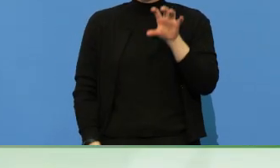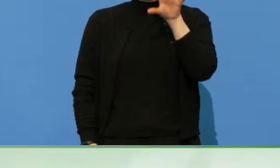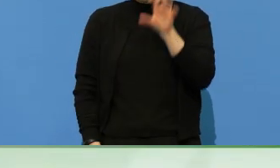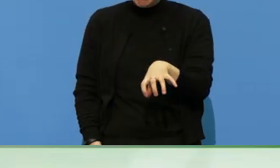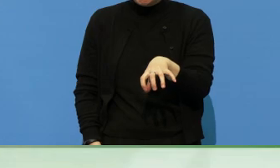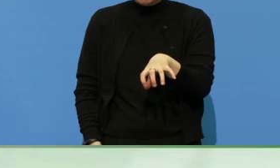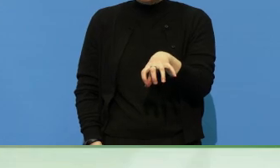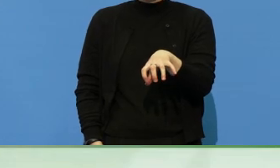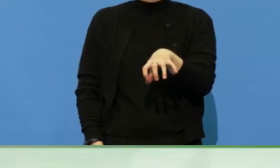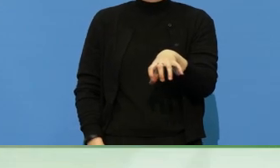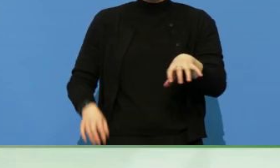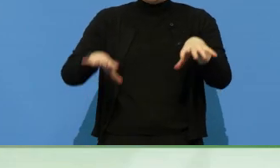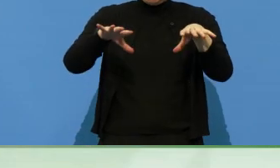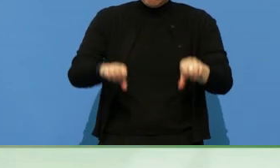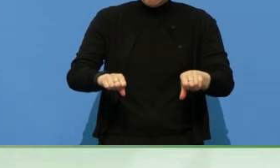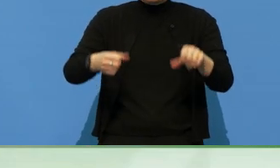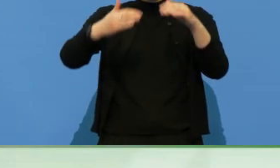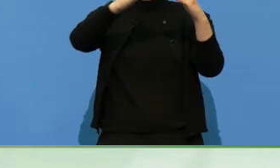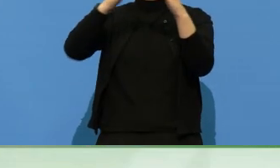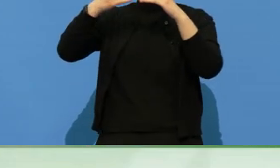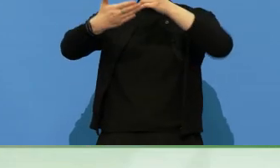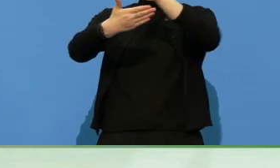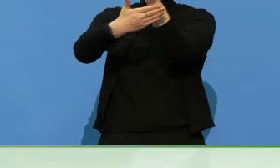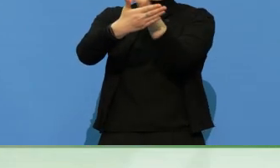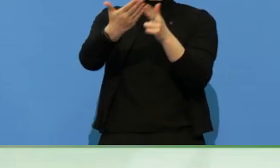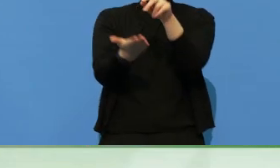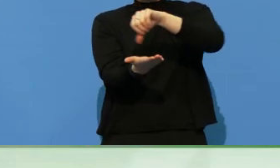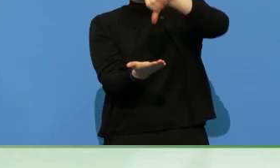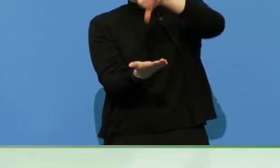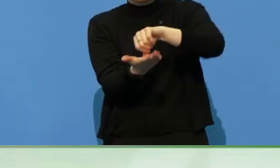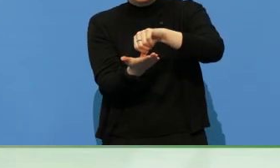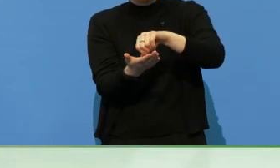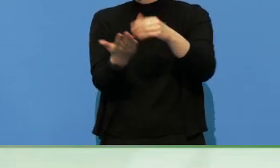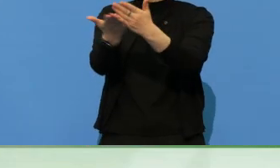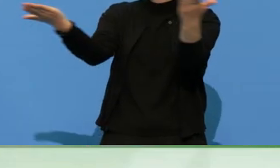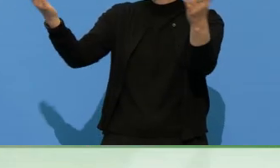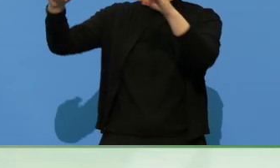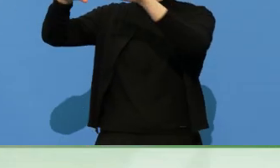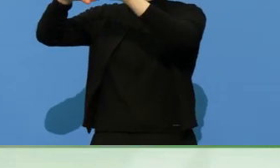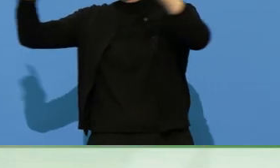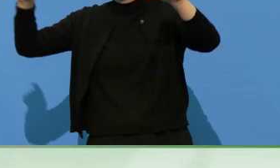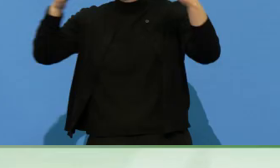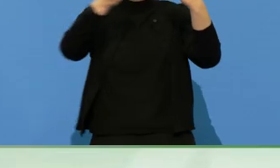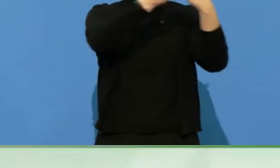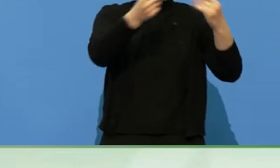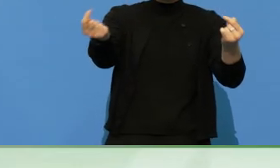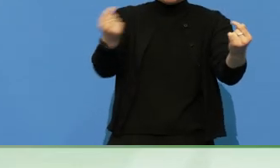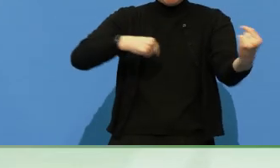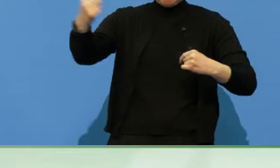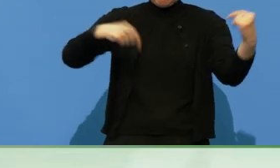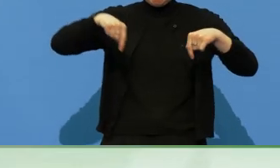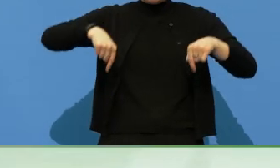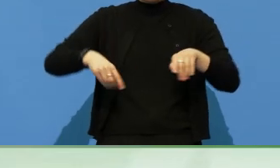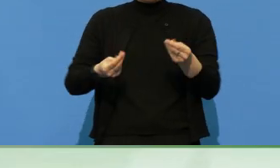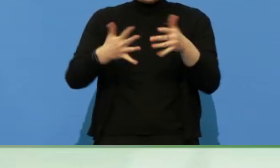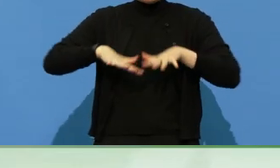for the companies or the big institutions, so they can come here, come to the campus, and have